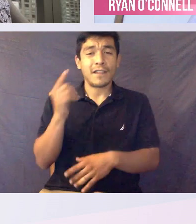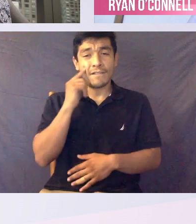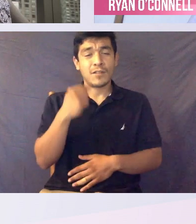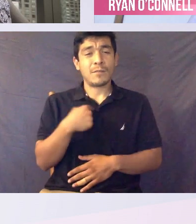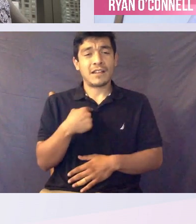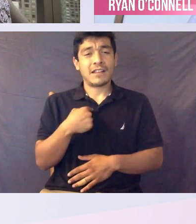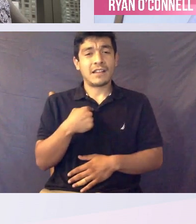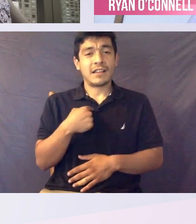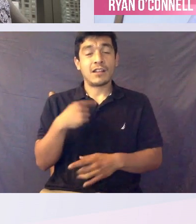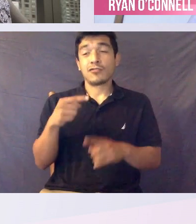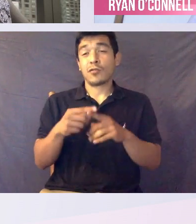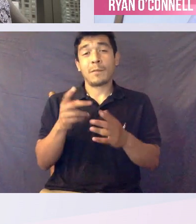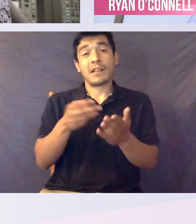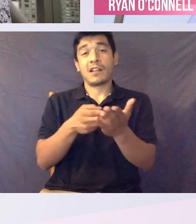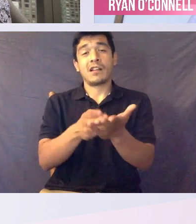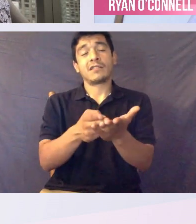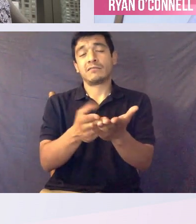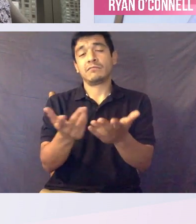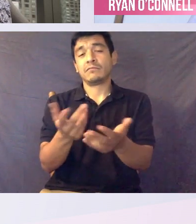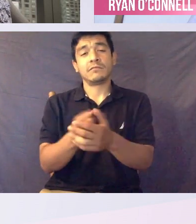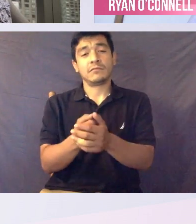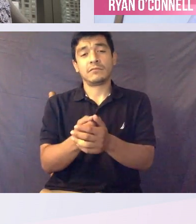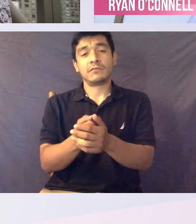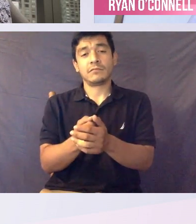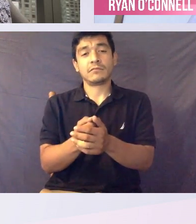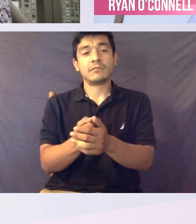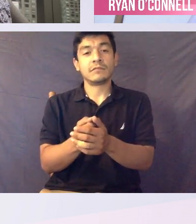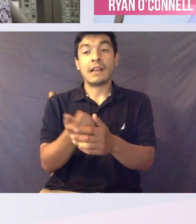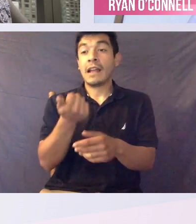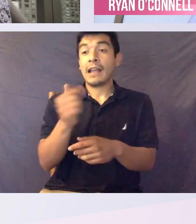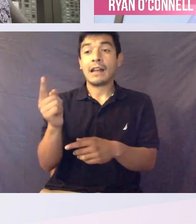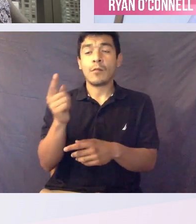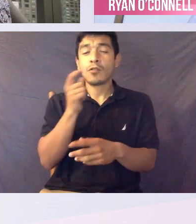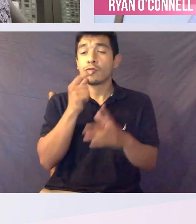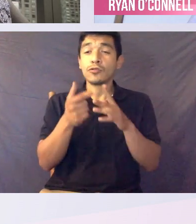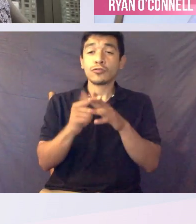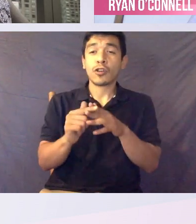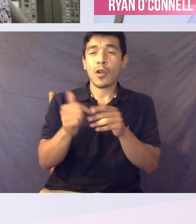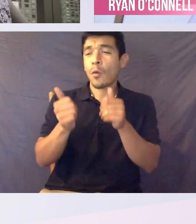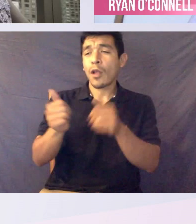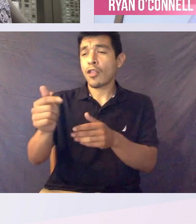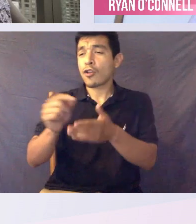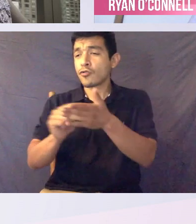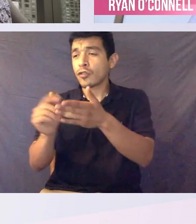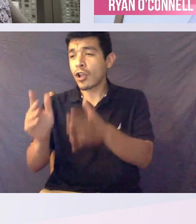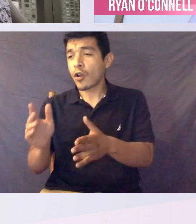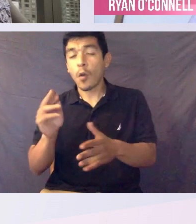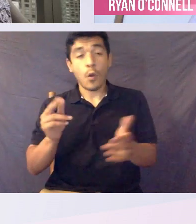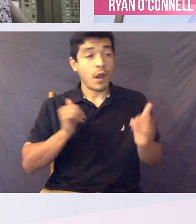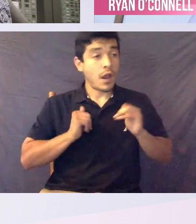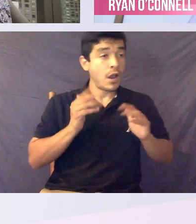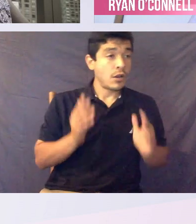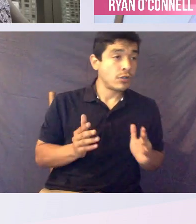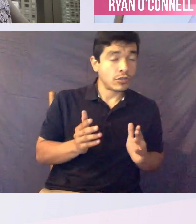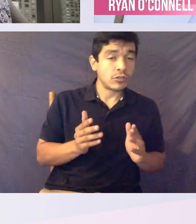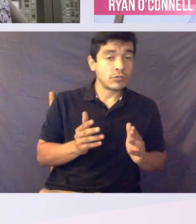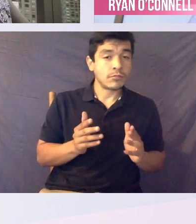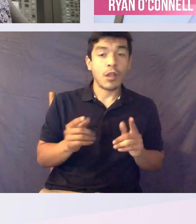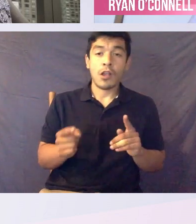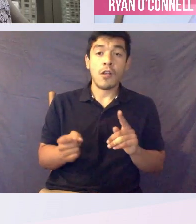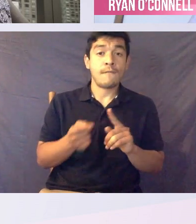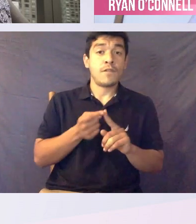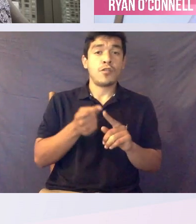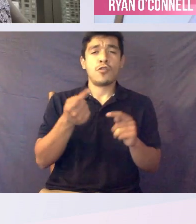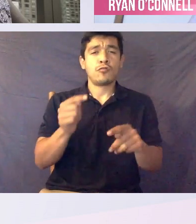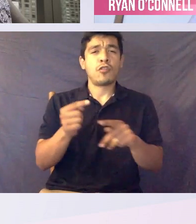frank, as anybody starting out, whether it's writer, actor, any creative, at first we're just trying to figure